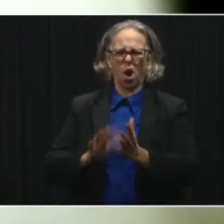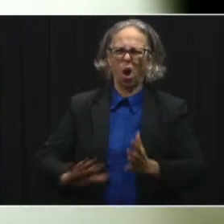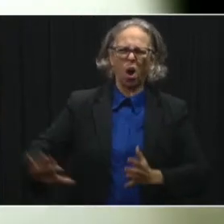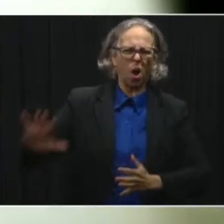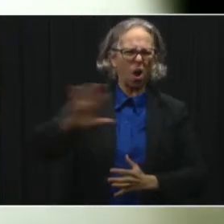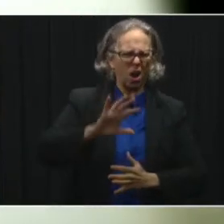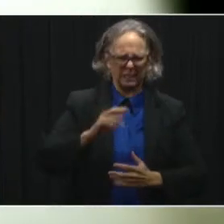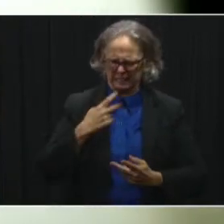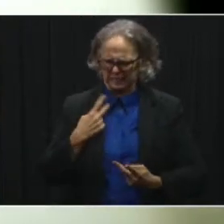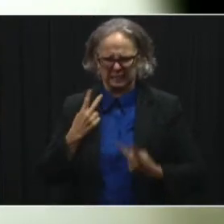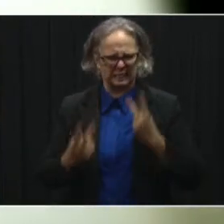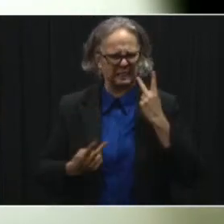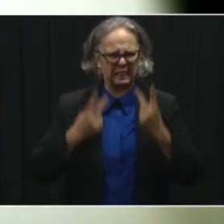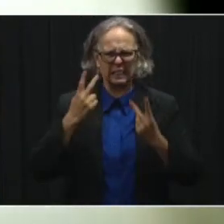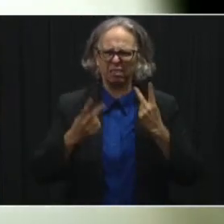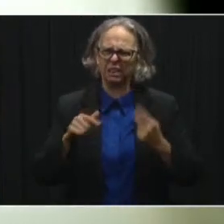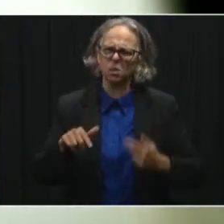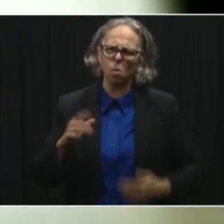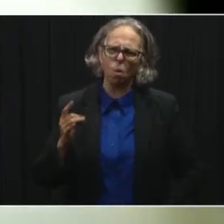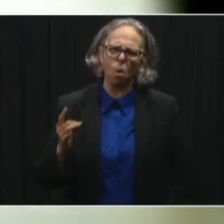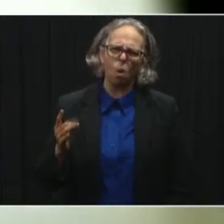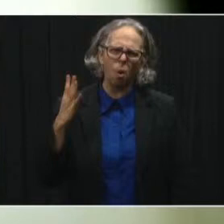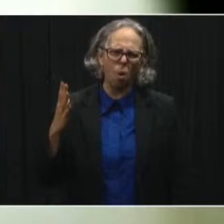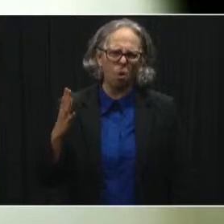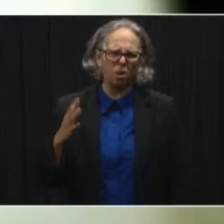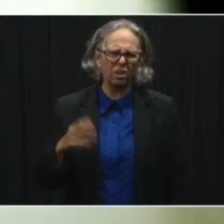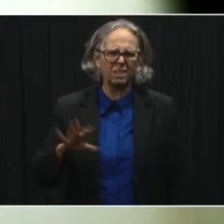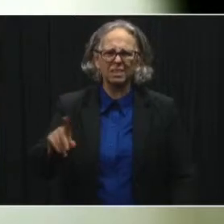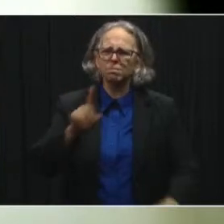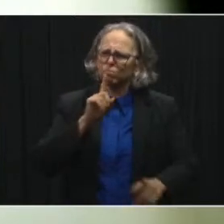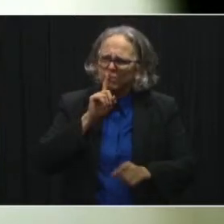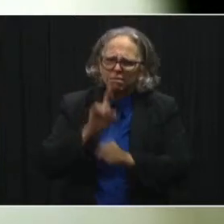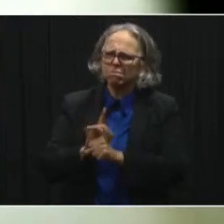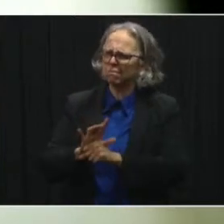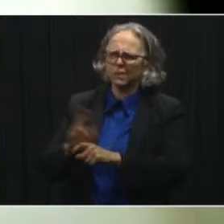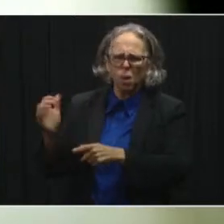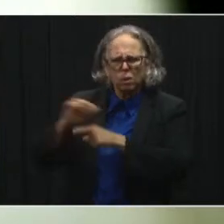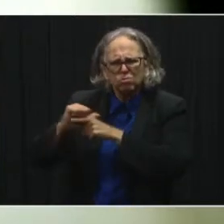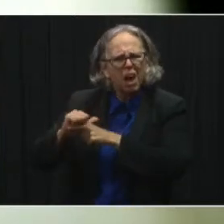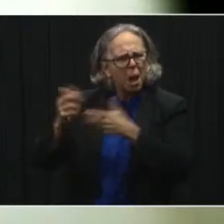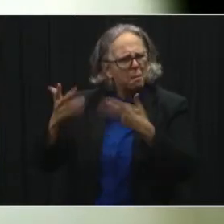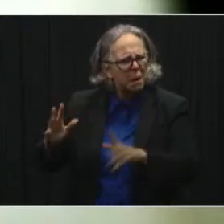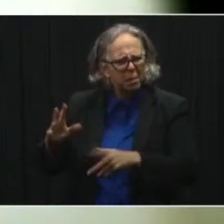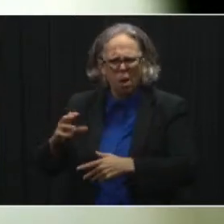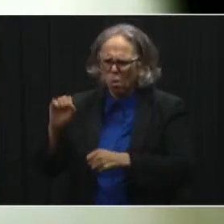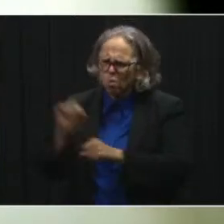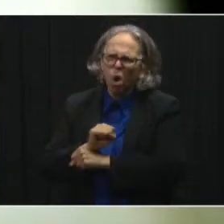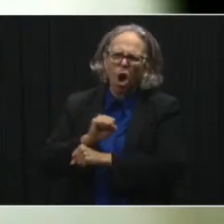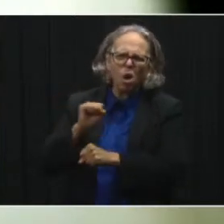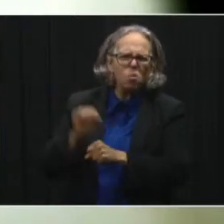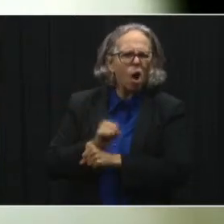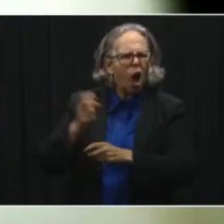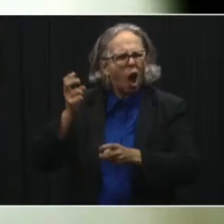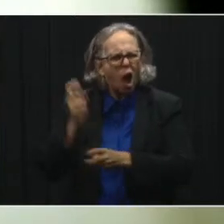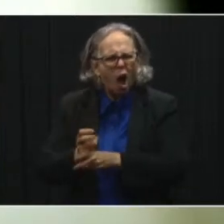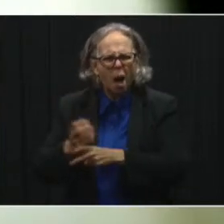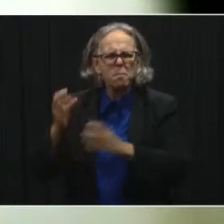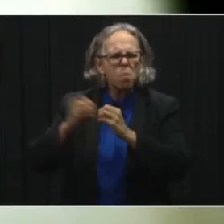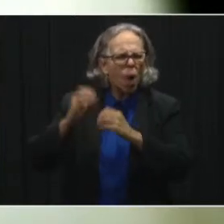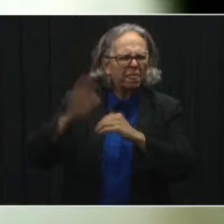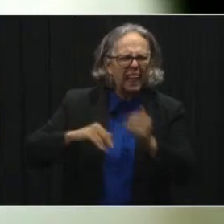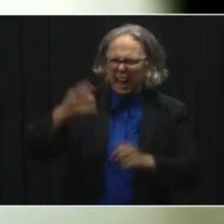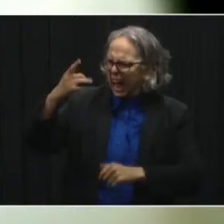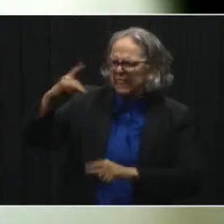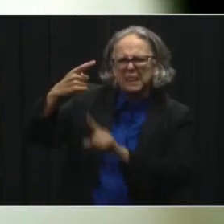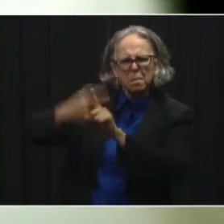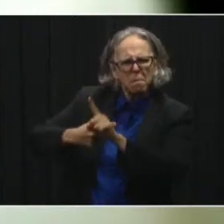These dedicated and highly trained people are now a year and a half into this global pandemic. They have been caring for these patients day in, day out, helping their loved